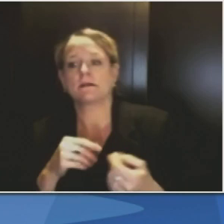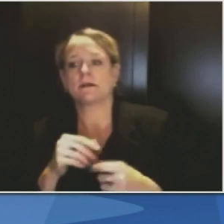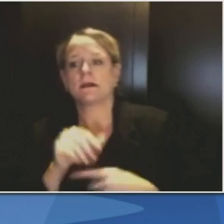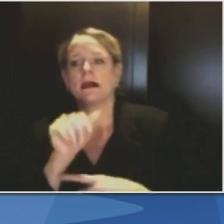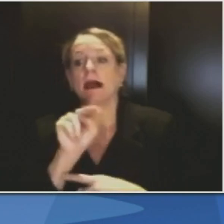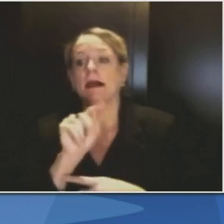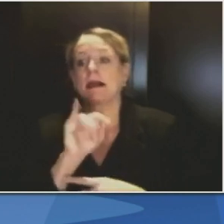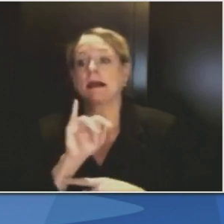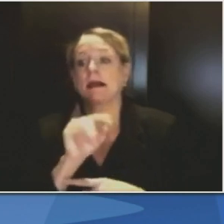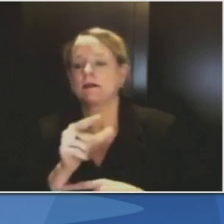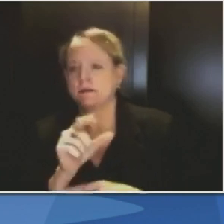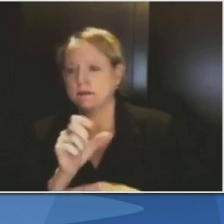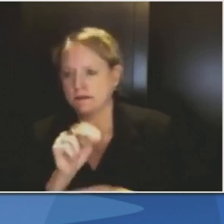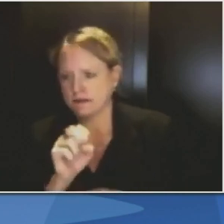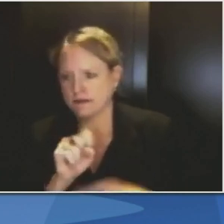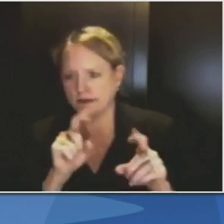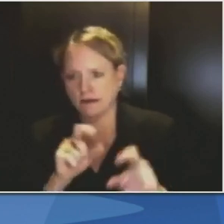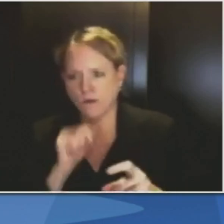options.